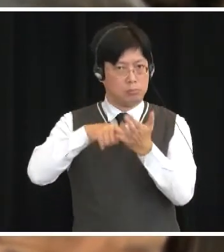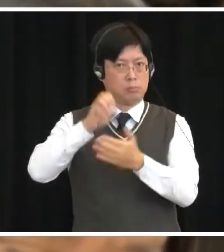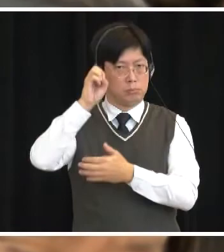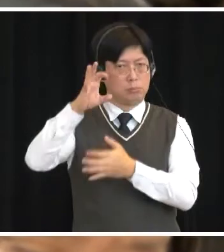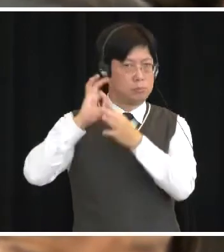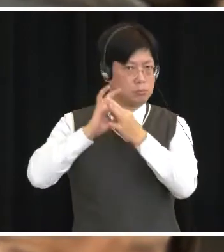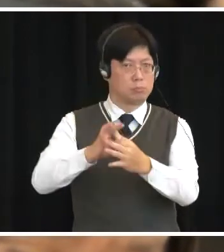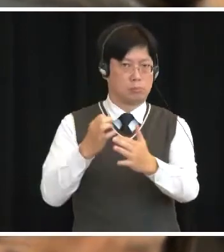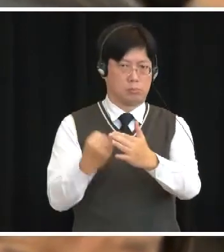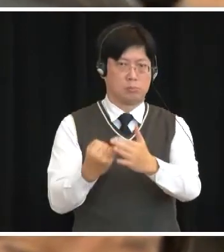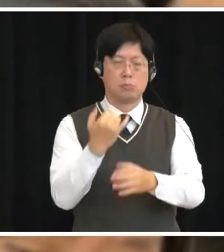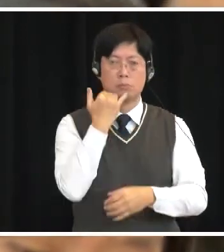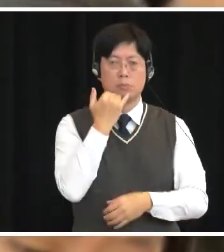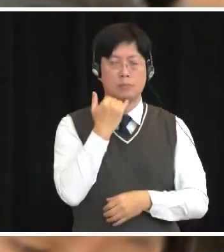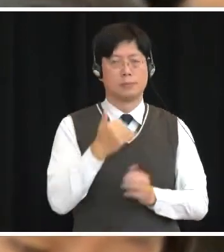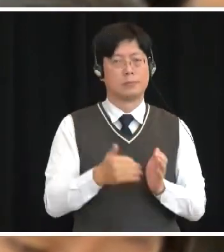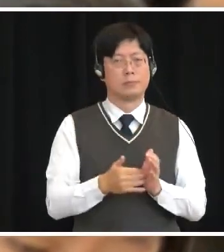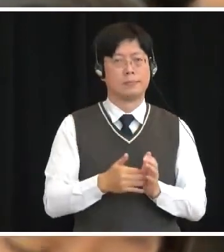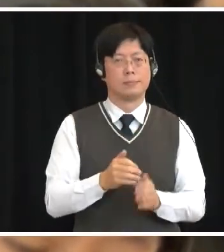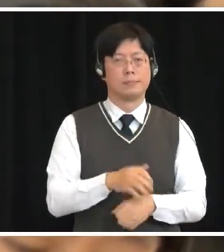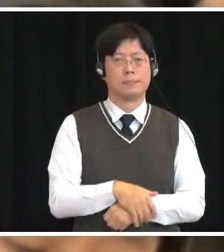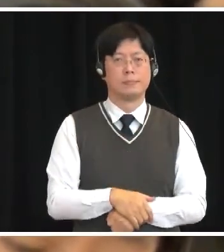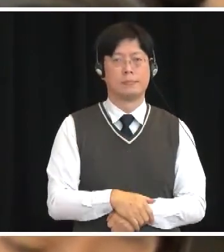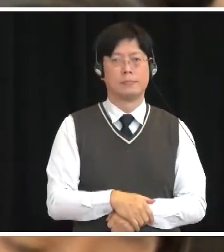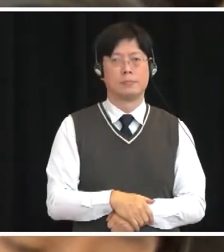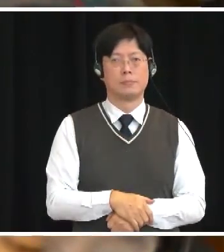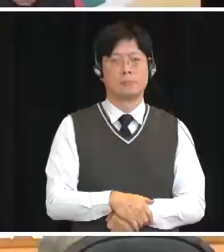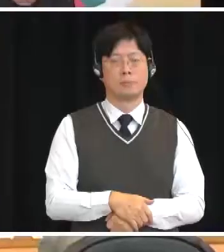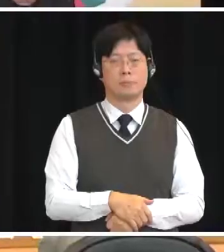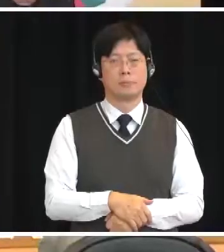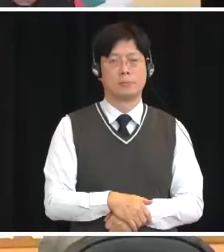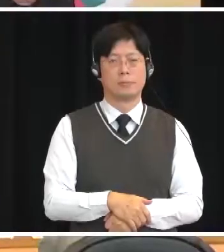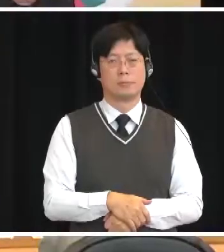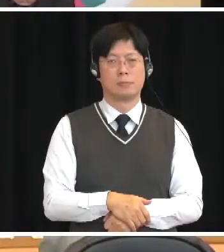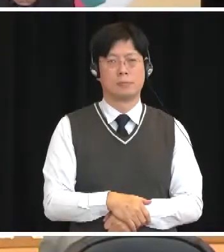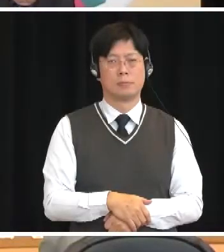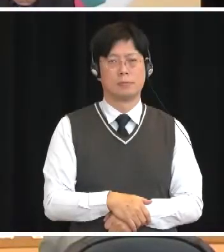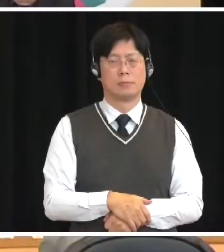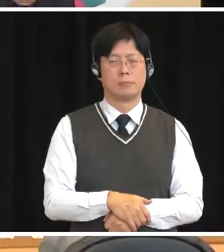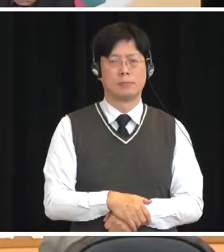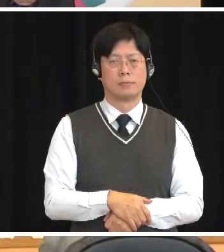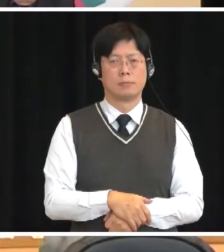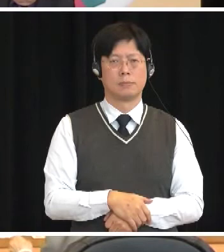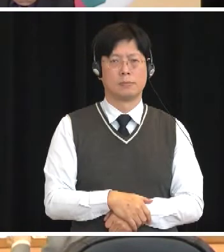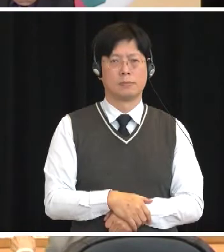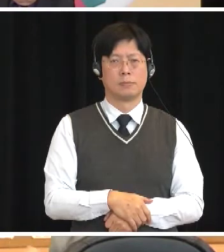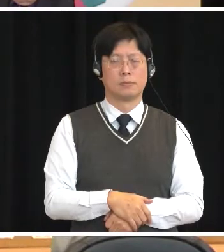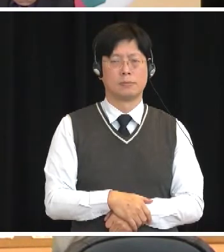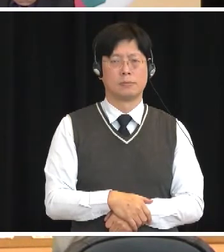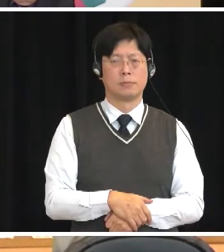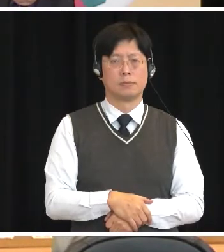hours. If we think placement is needed, then we will submit the application to the court.